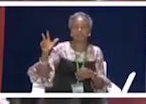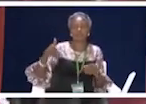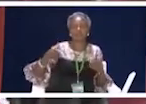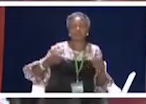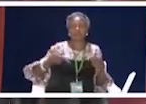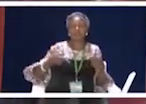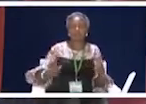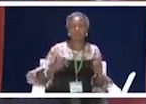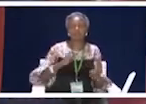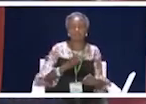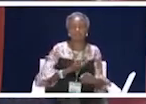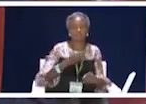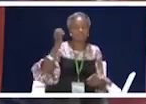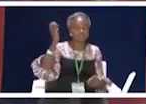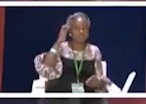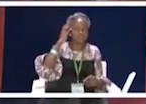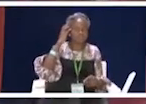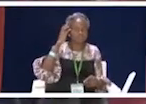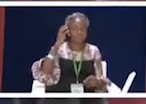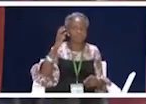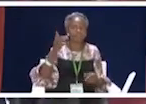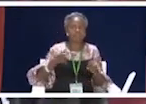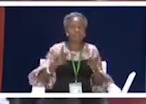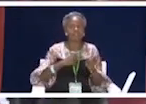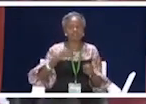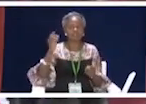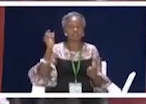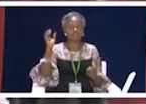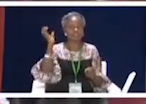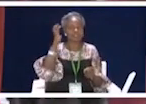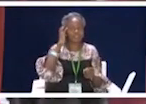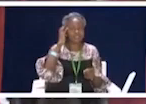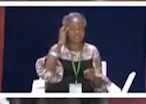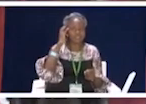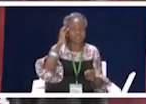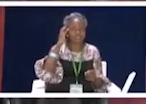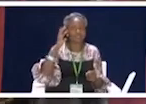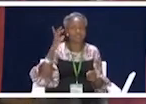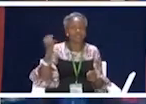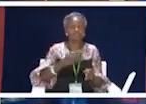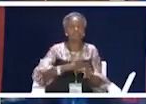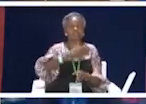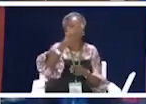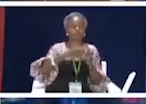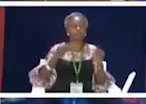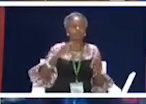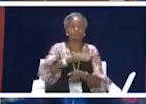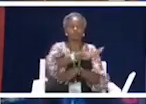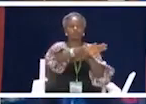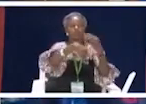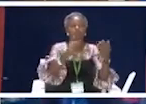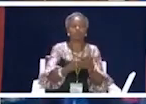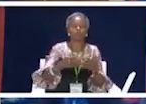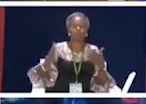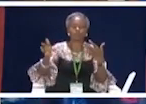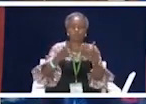The Bible says, let us listen, or let us hear the conclusion of the whole